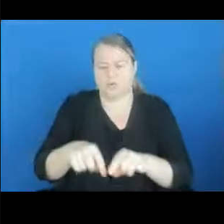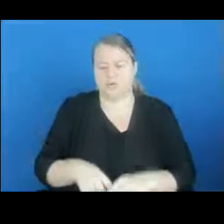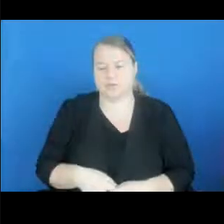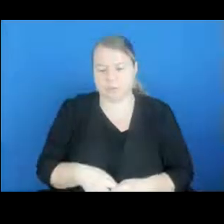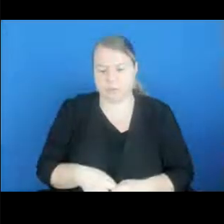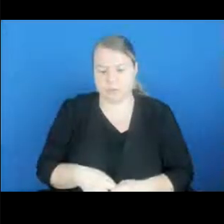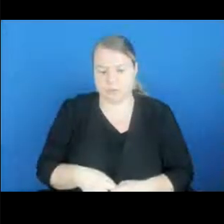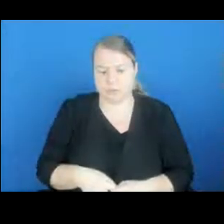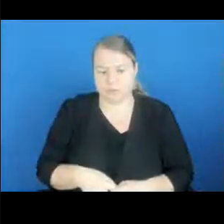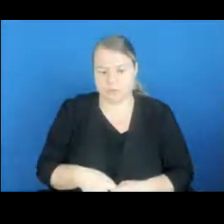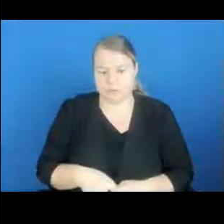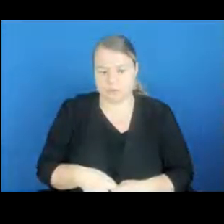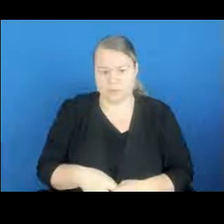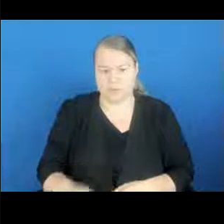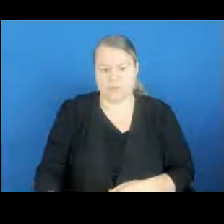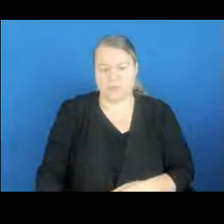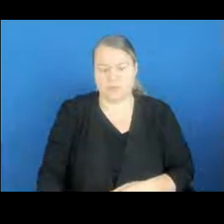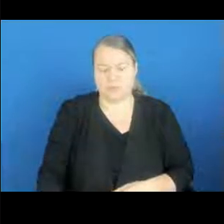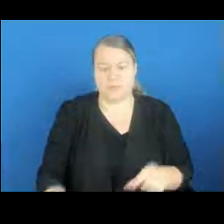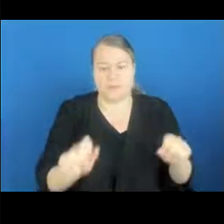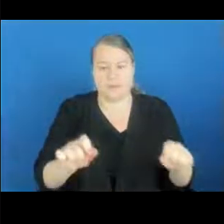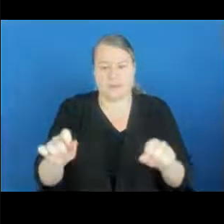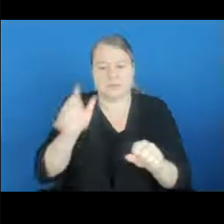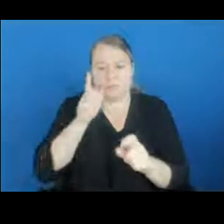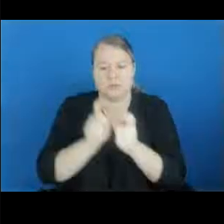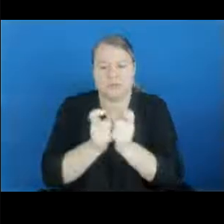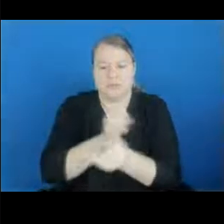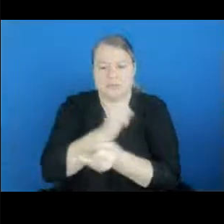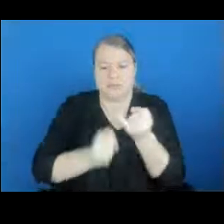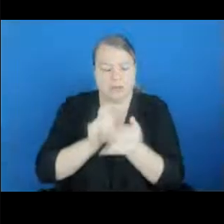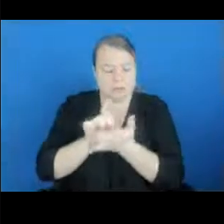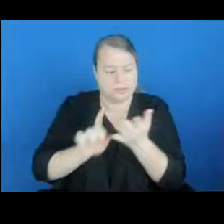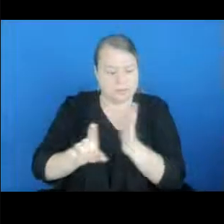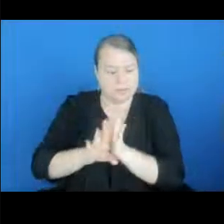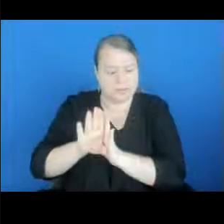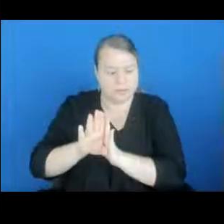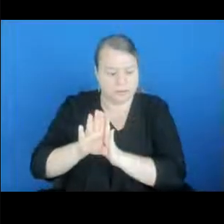Note these are subject to change as final design is developed.